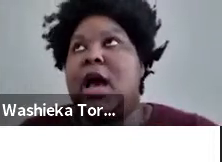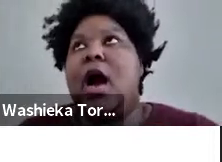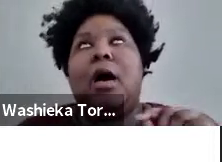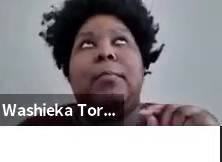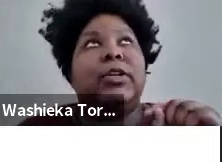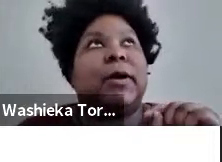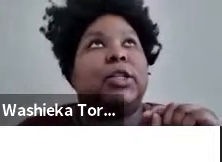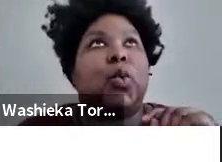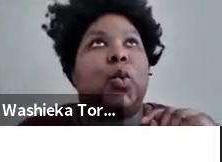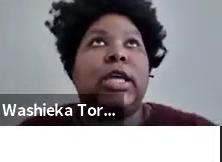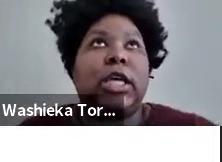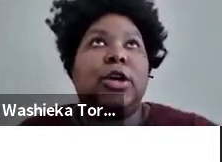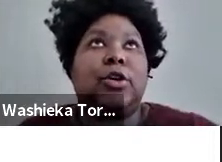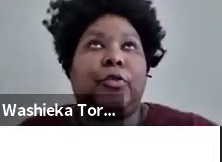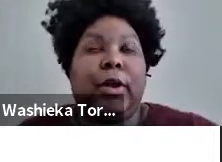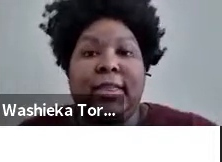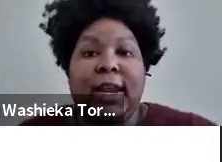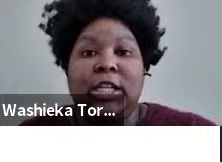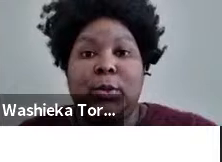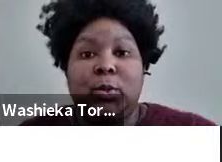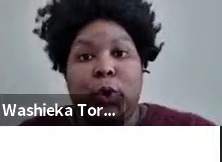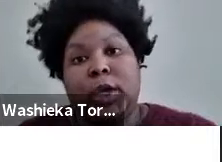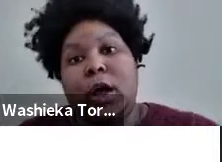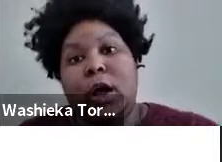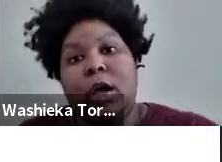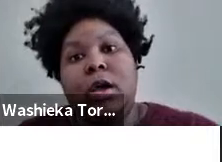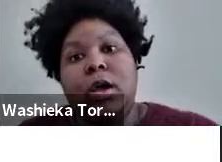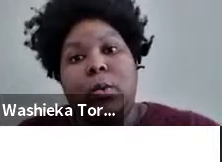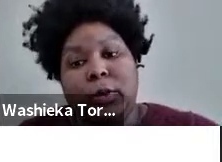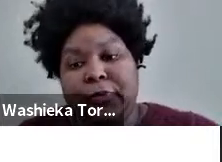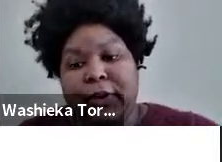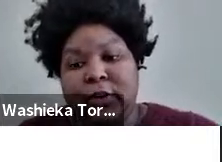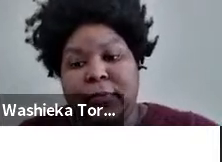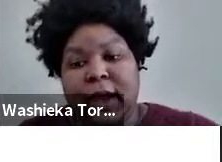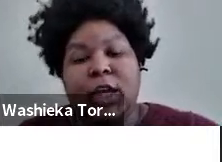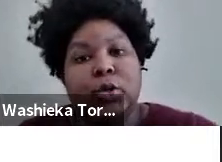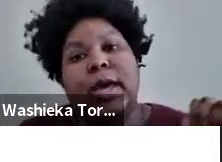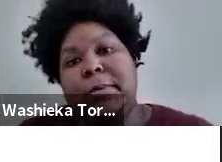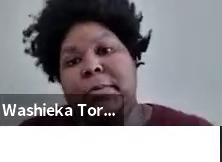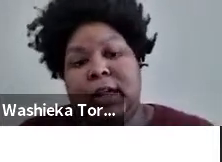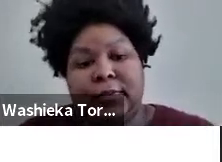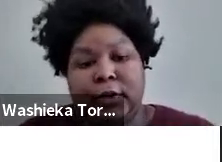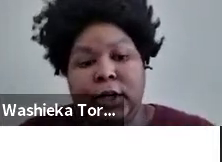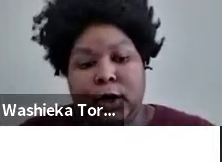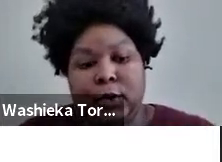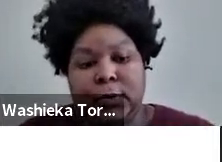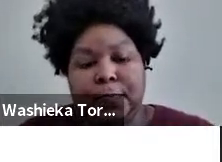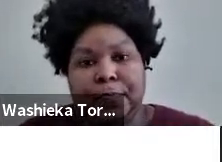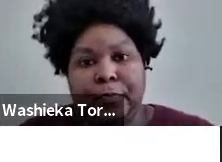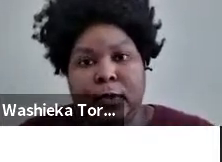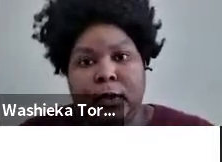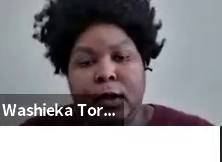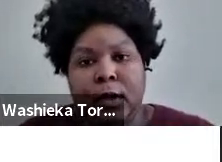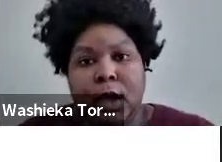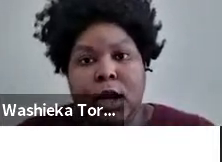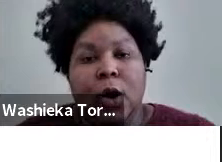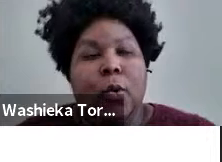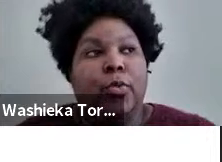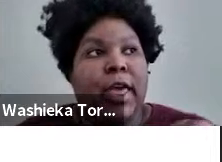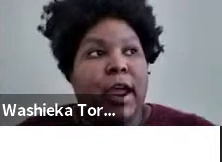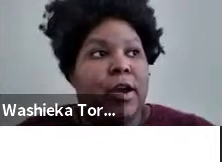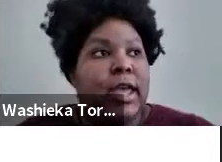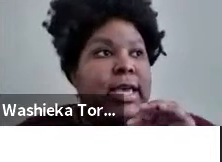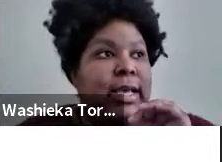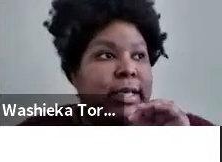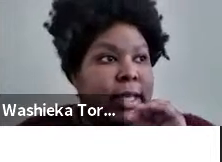campaigns. There's about a 20-year grant that I actually was working on with a professor of mine to get people out of nursing homes. You